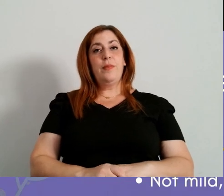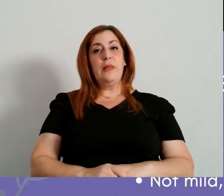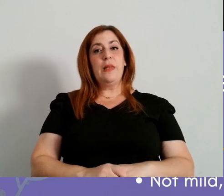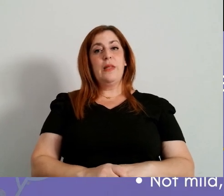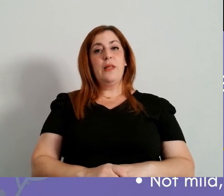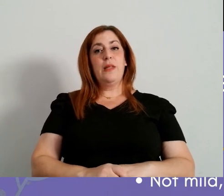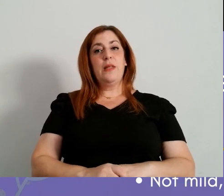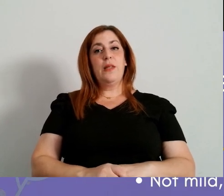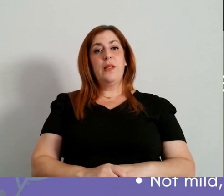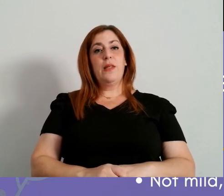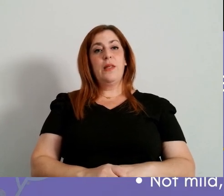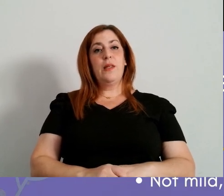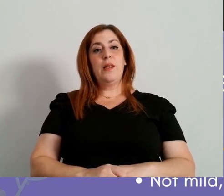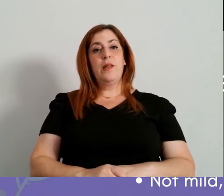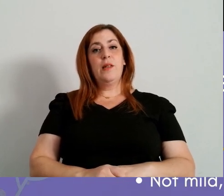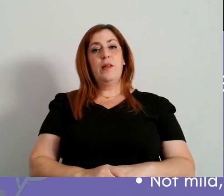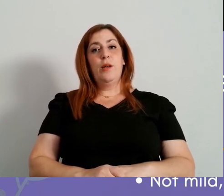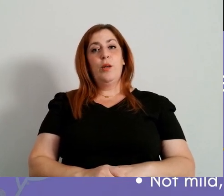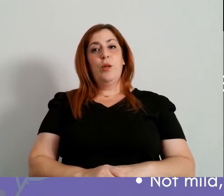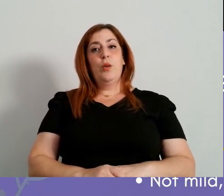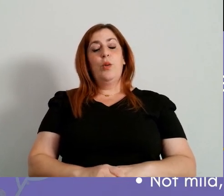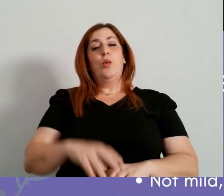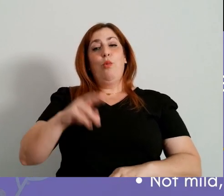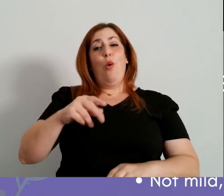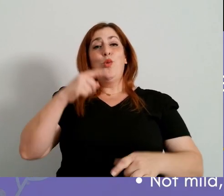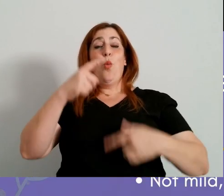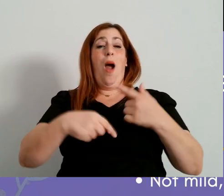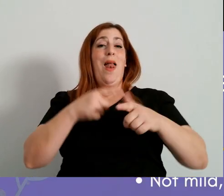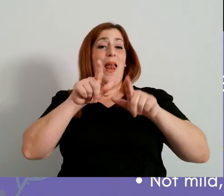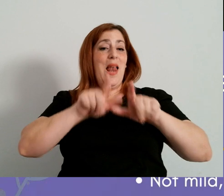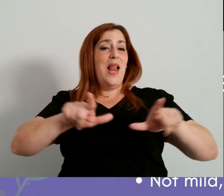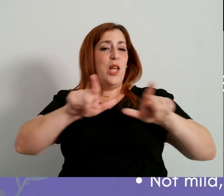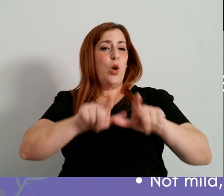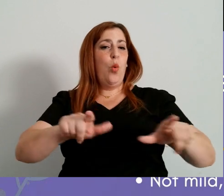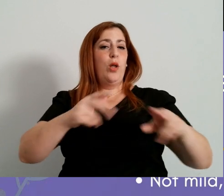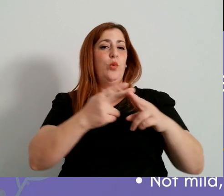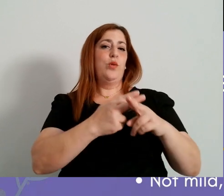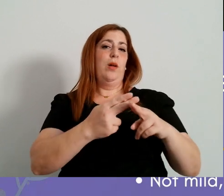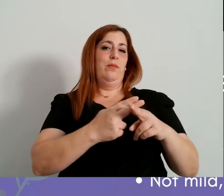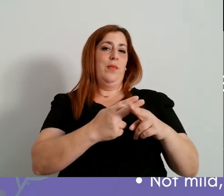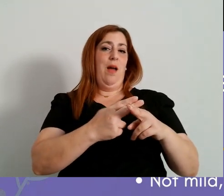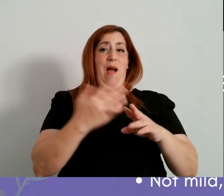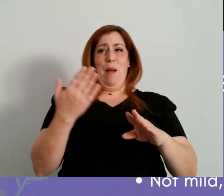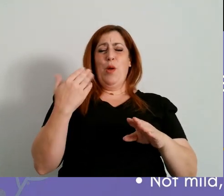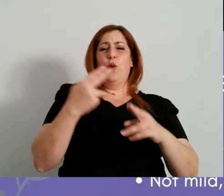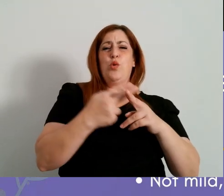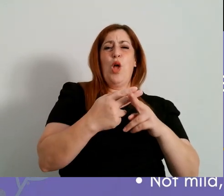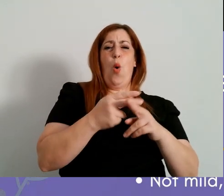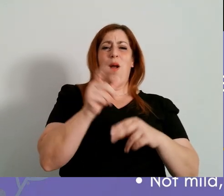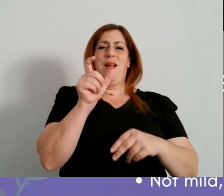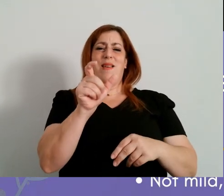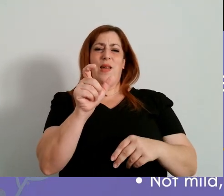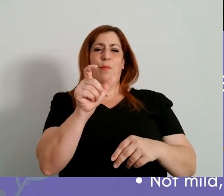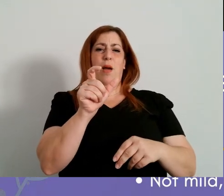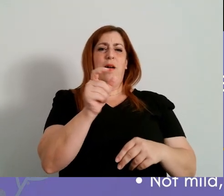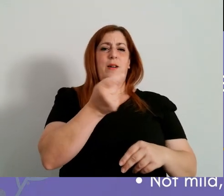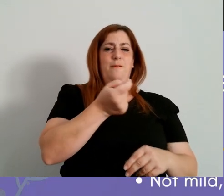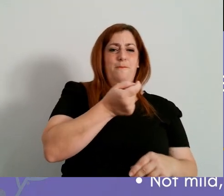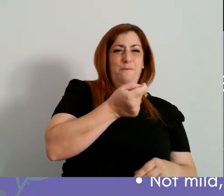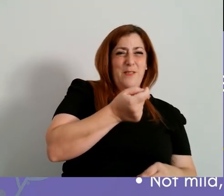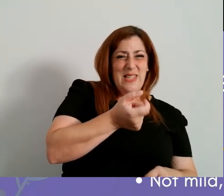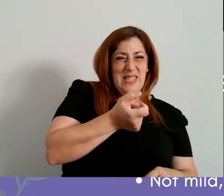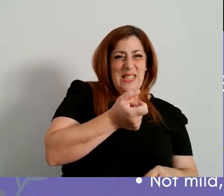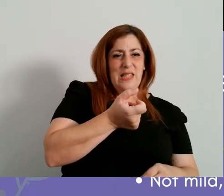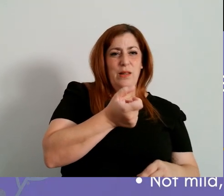Okay, so, and another thing with language and terminology, we don't say mild, moderate, or severe. We